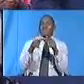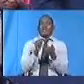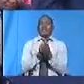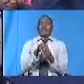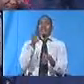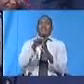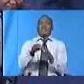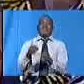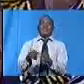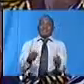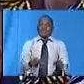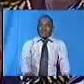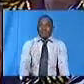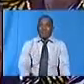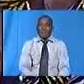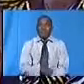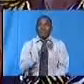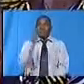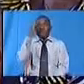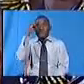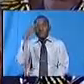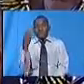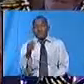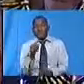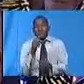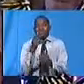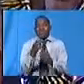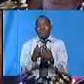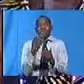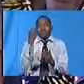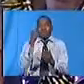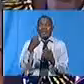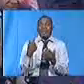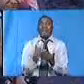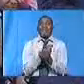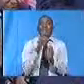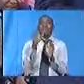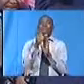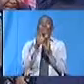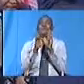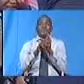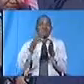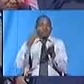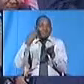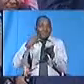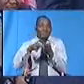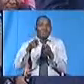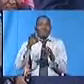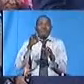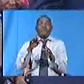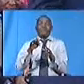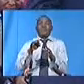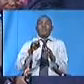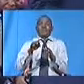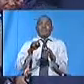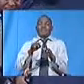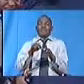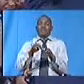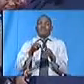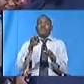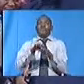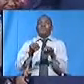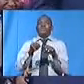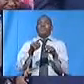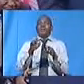system. Is there a reason, for instance, why the Constitution and our laws recognize the role of polling agents